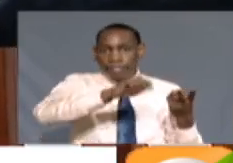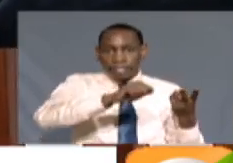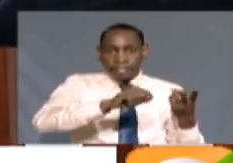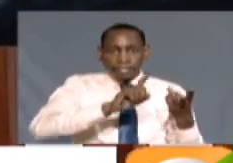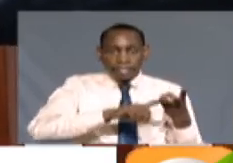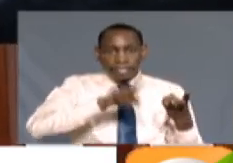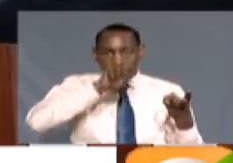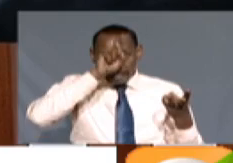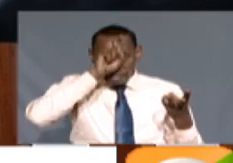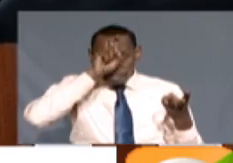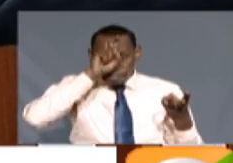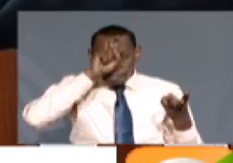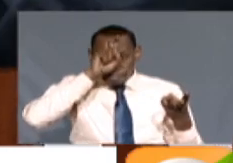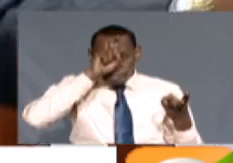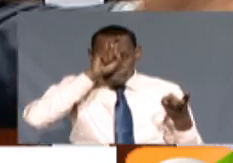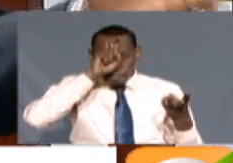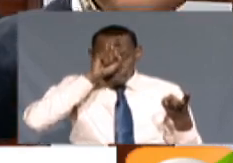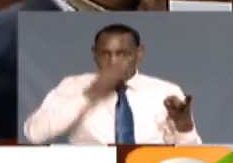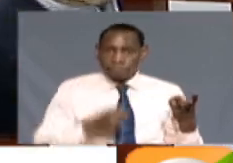Egypt.